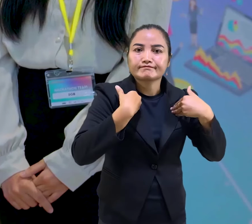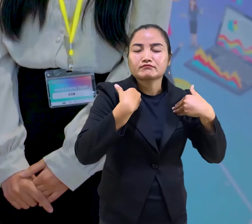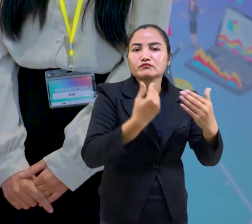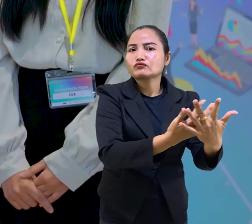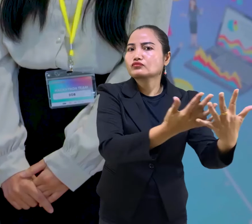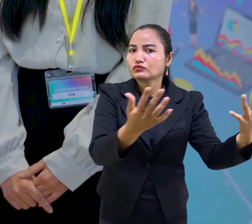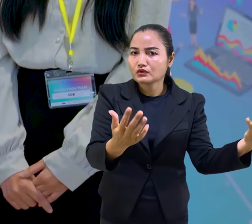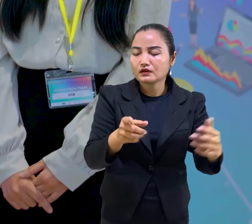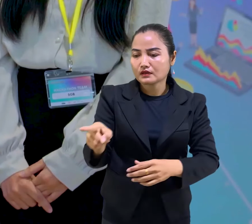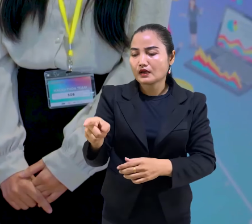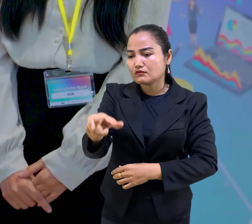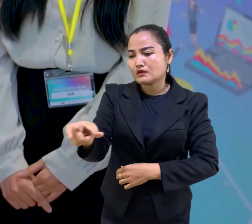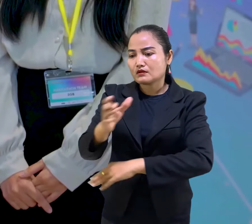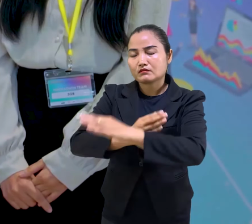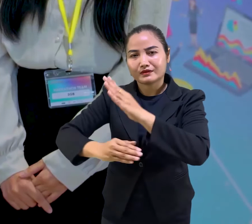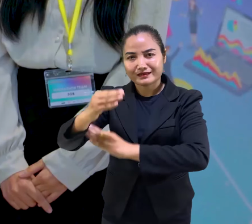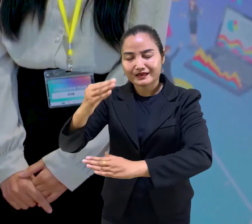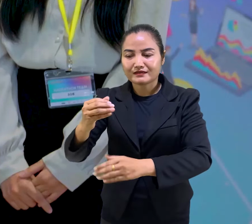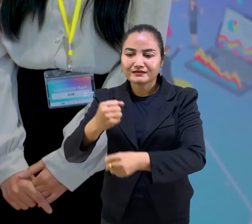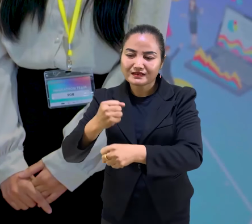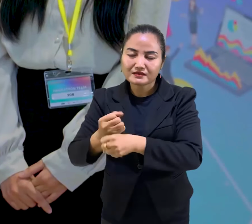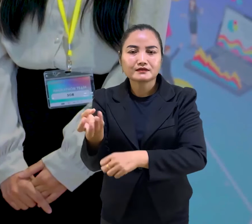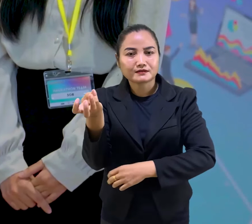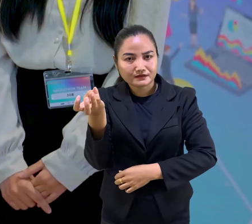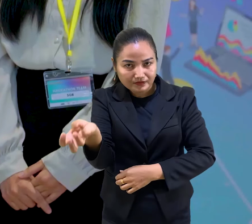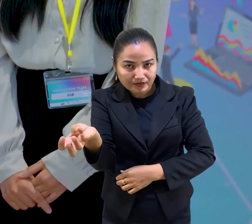wide that we need to